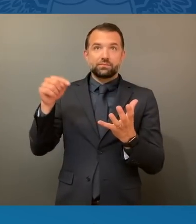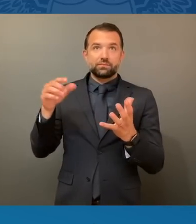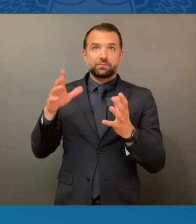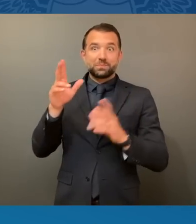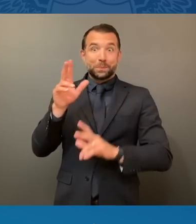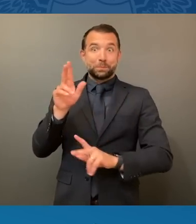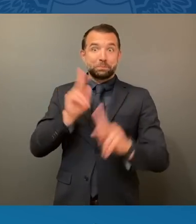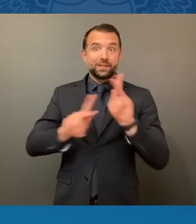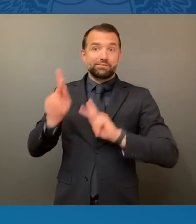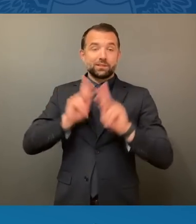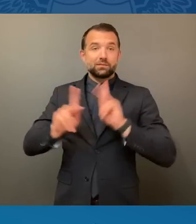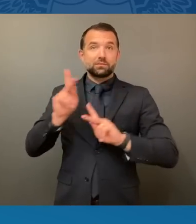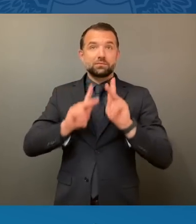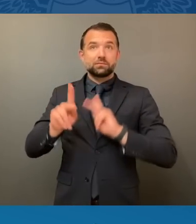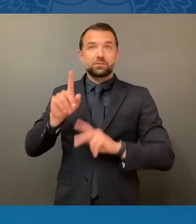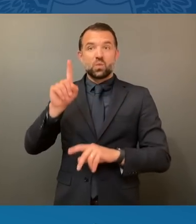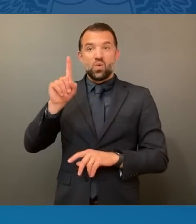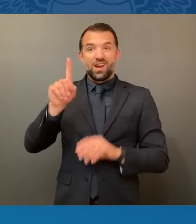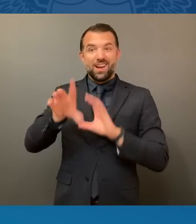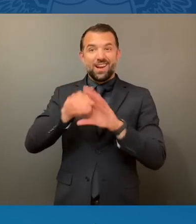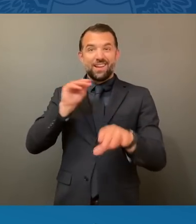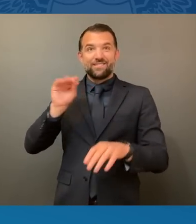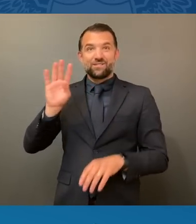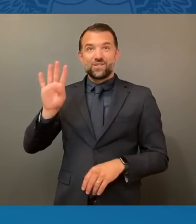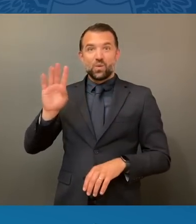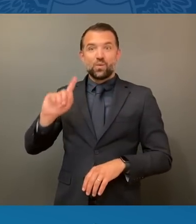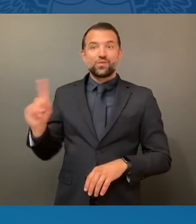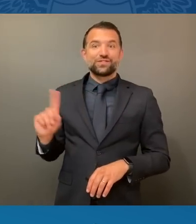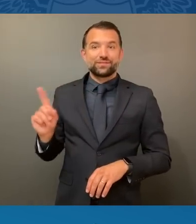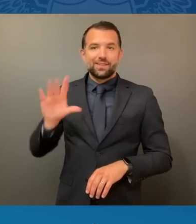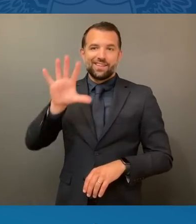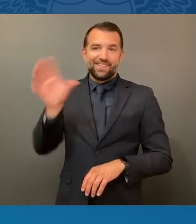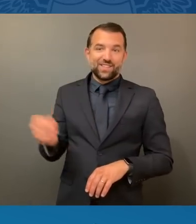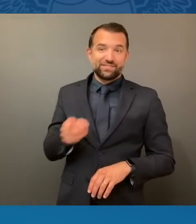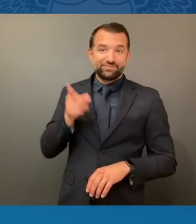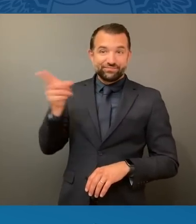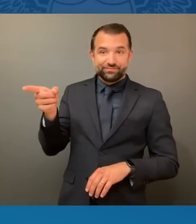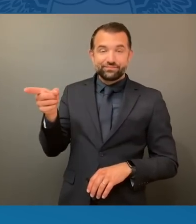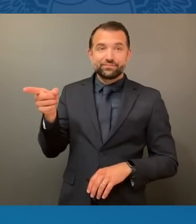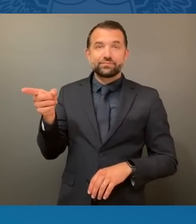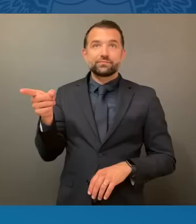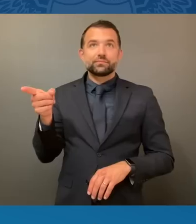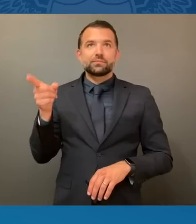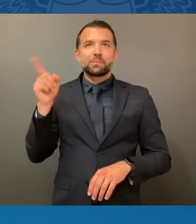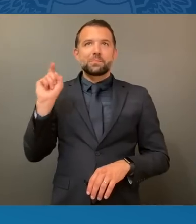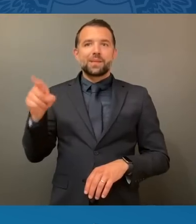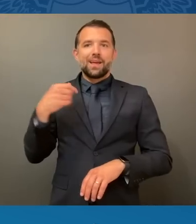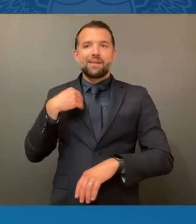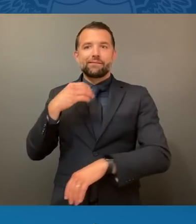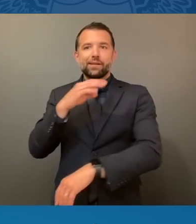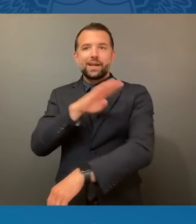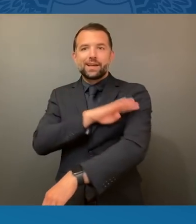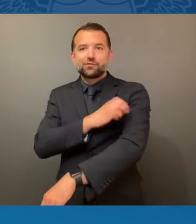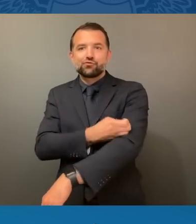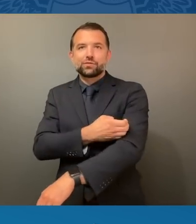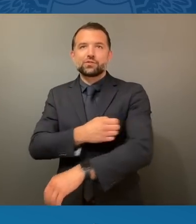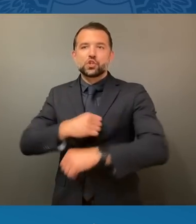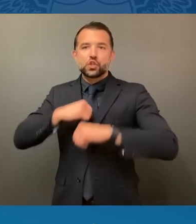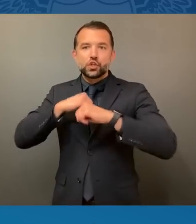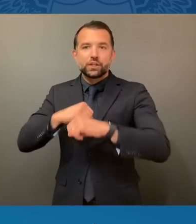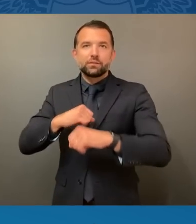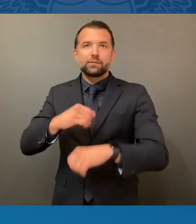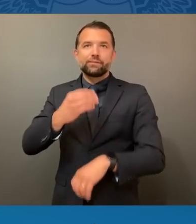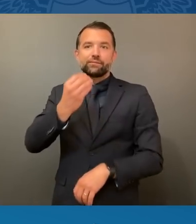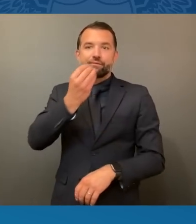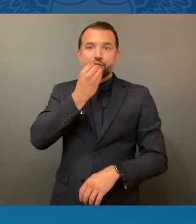Also on the continent, we are looking at increasing food insecurity and energy insecurity. So what these numbers objectively